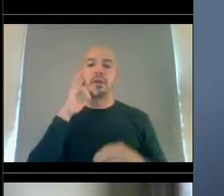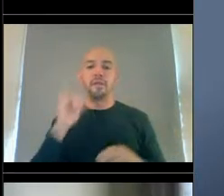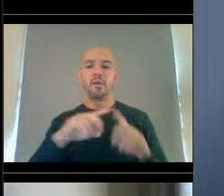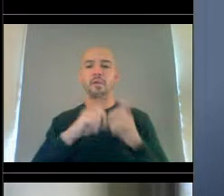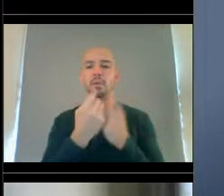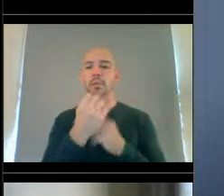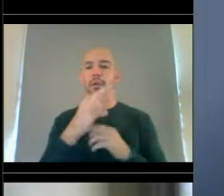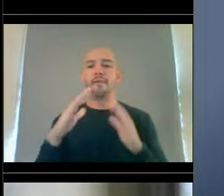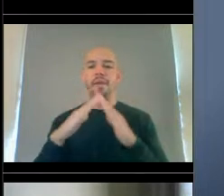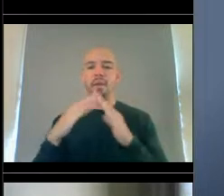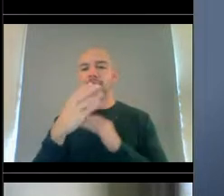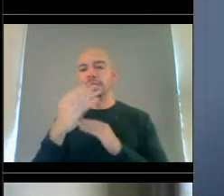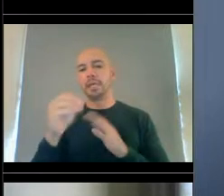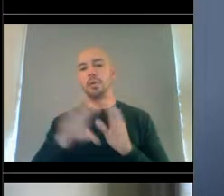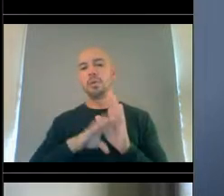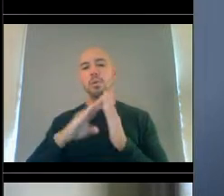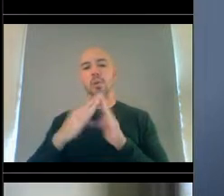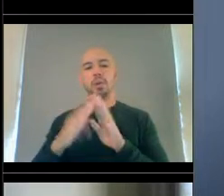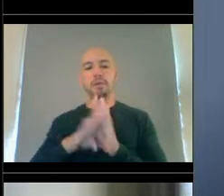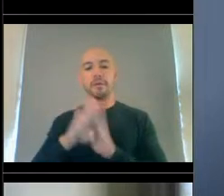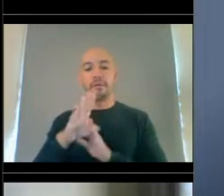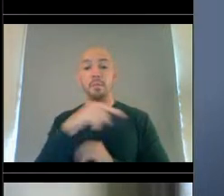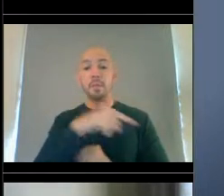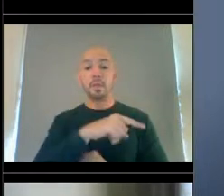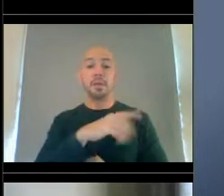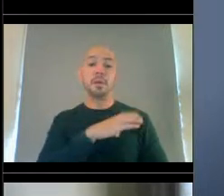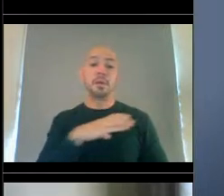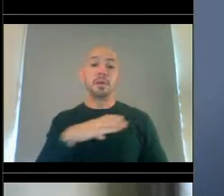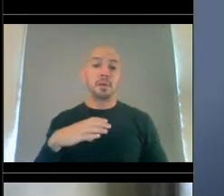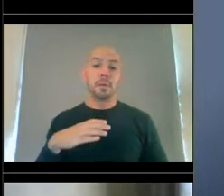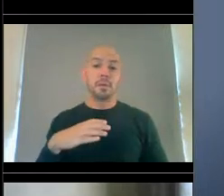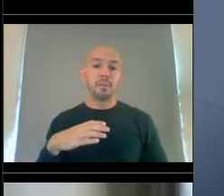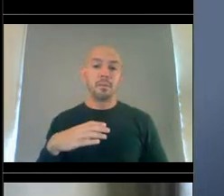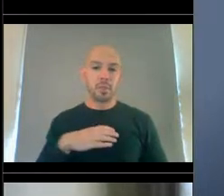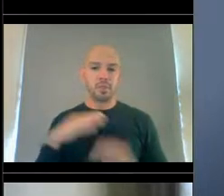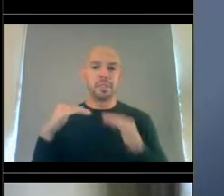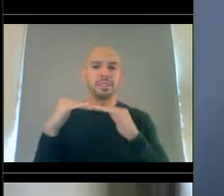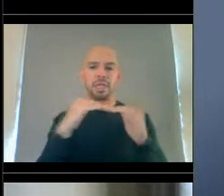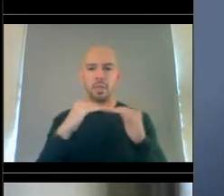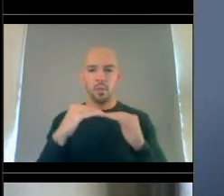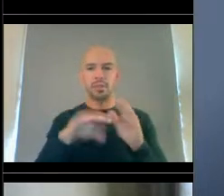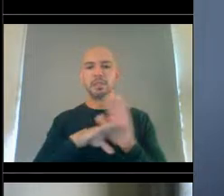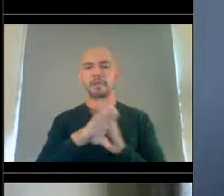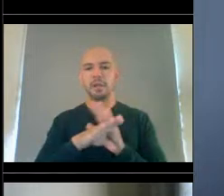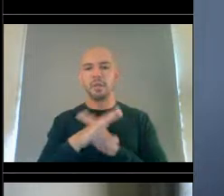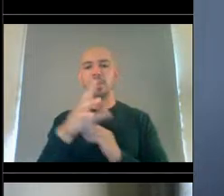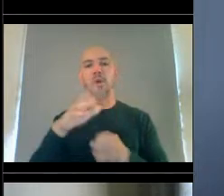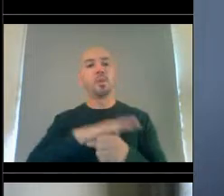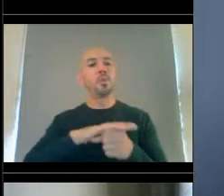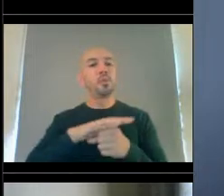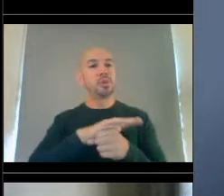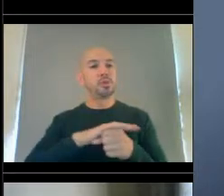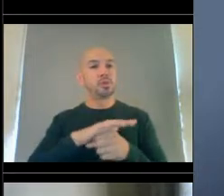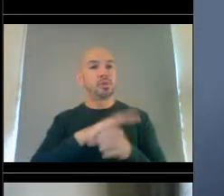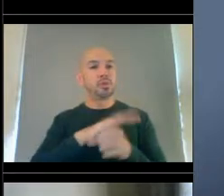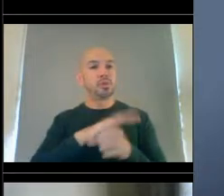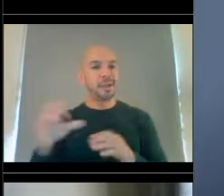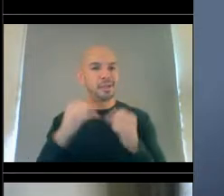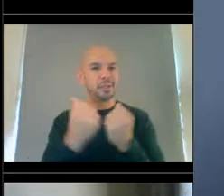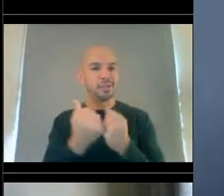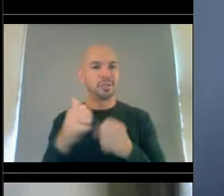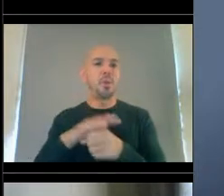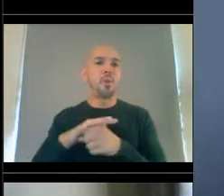community development the commission's equity advisory roundtable regional transportation planning agencies local agencies